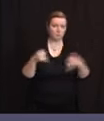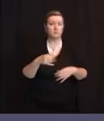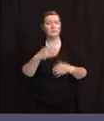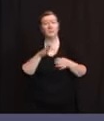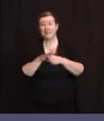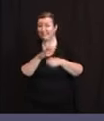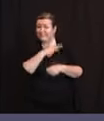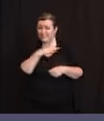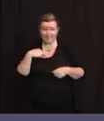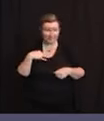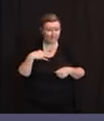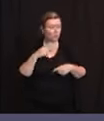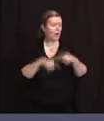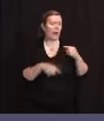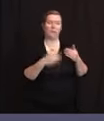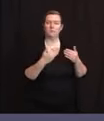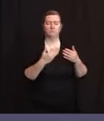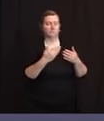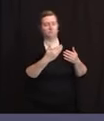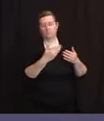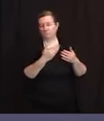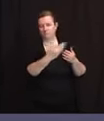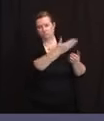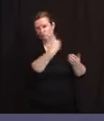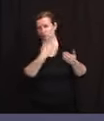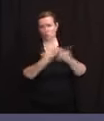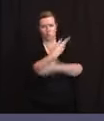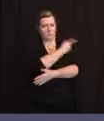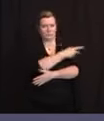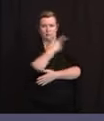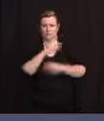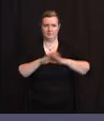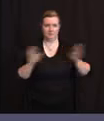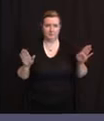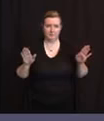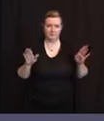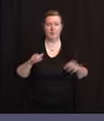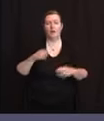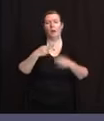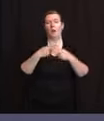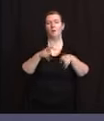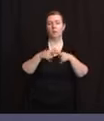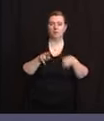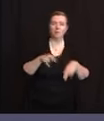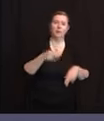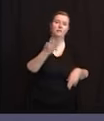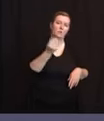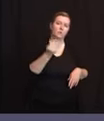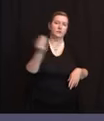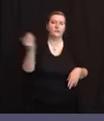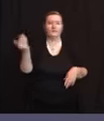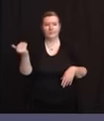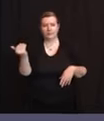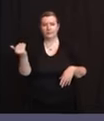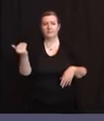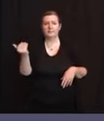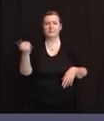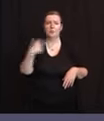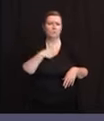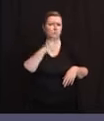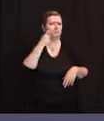may recall on April 14th and 15th, the next 2 days, we experienced the